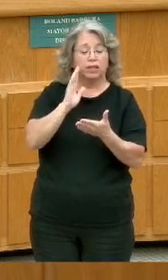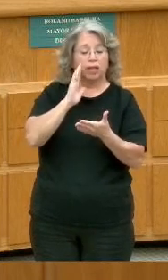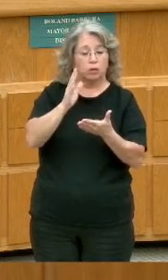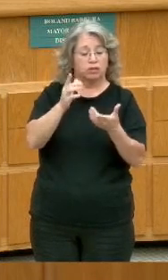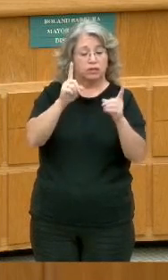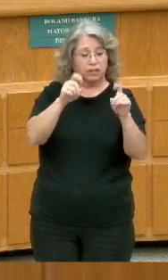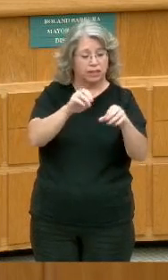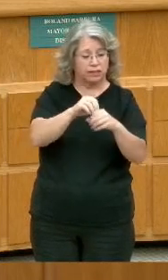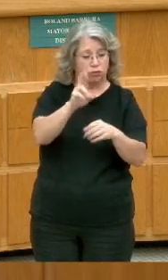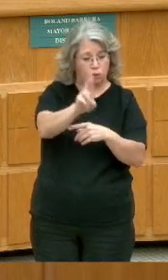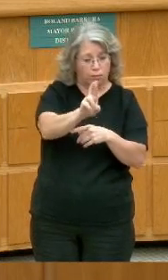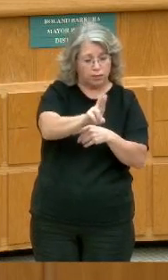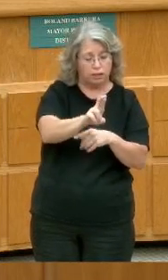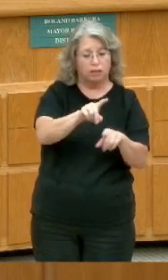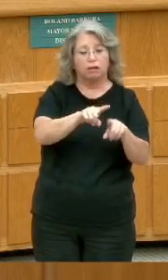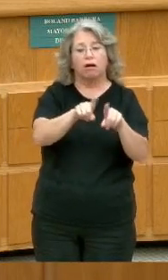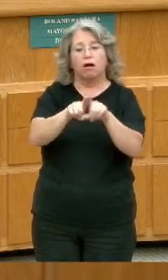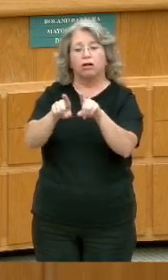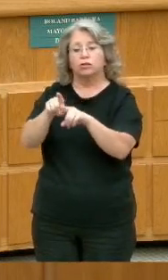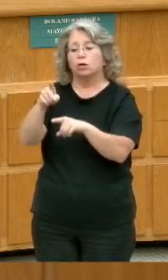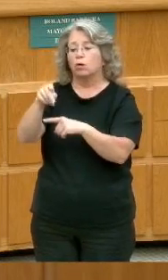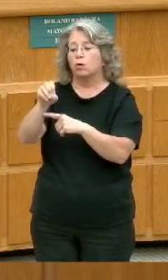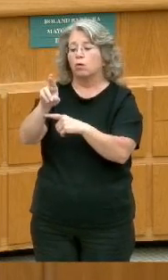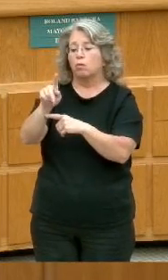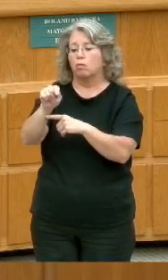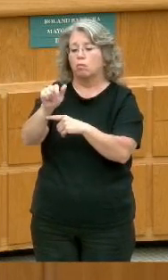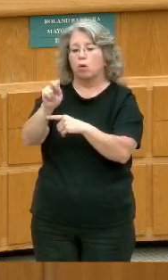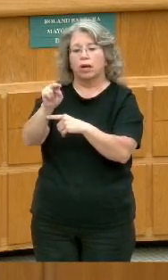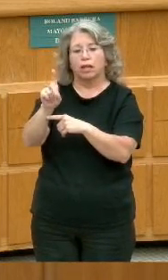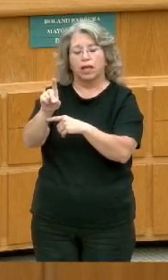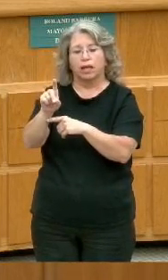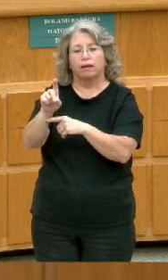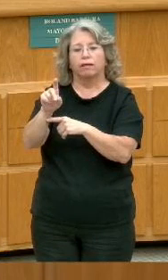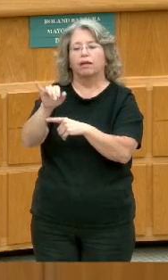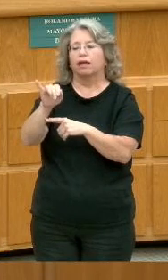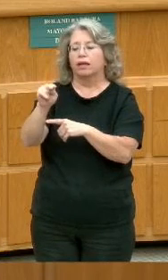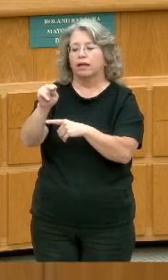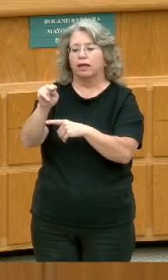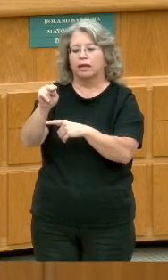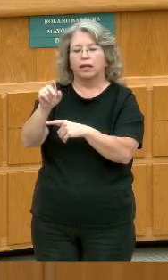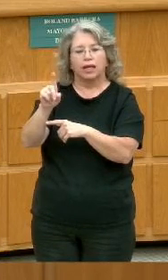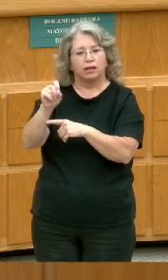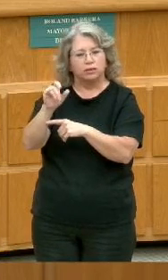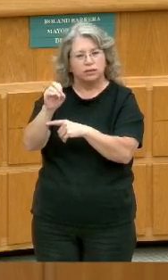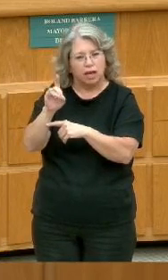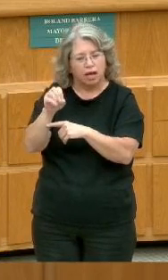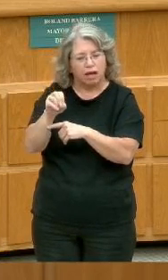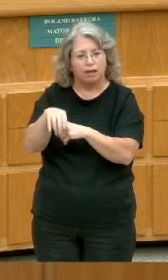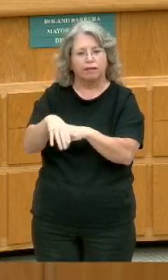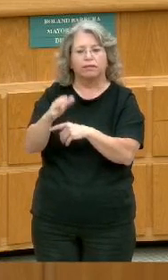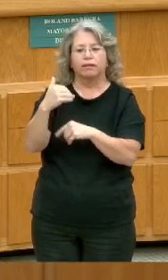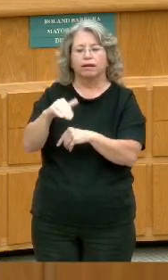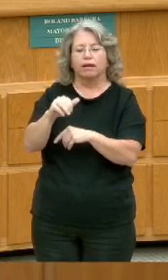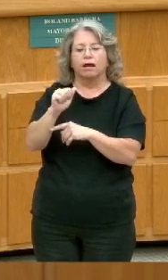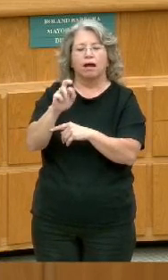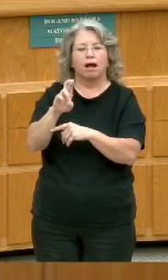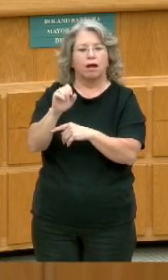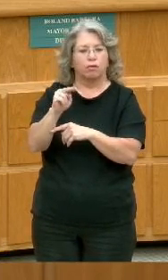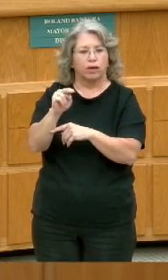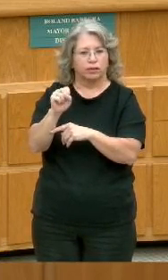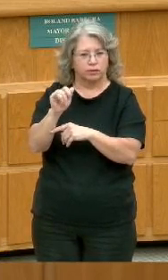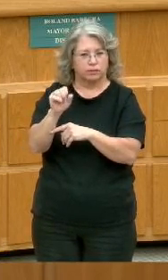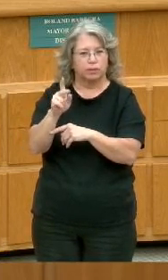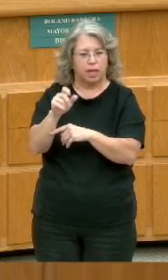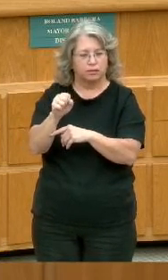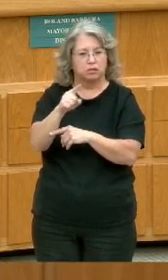mentioned, but also in Portland and in Ingleside and Aransas Pass. So please call ahead and get signed up for one of these locations if